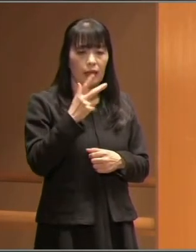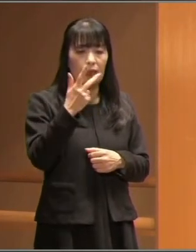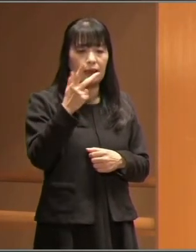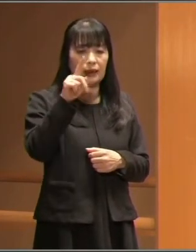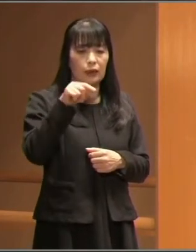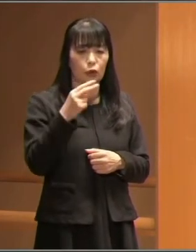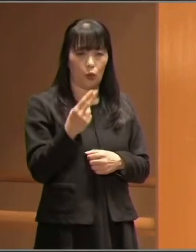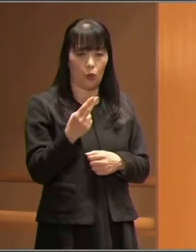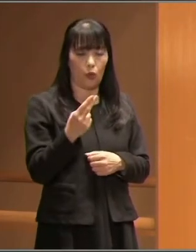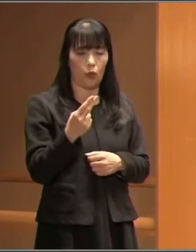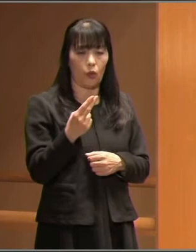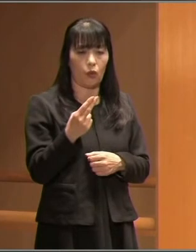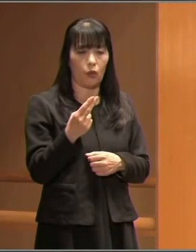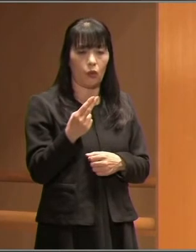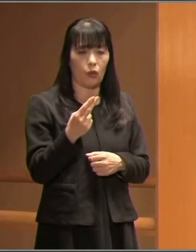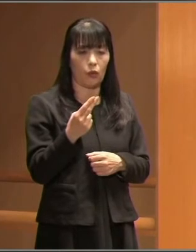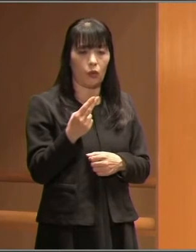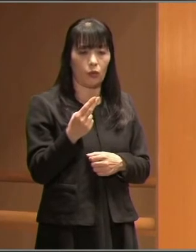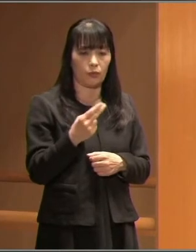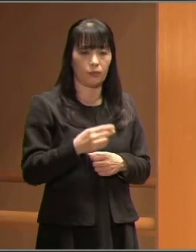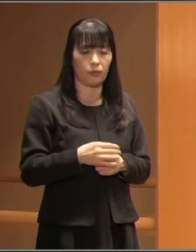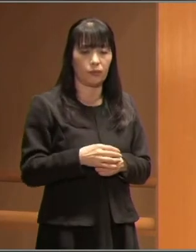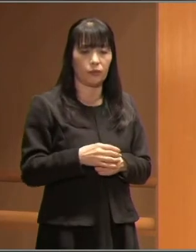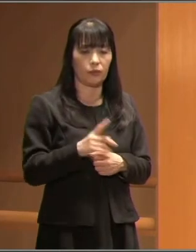The seats